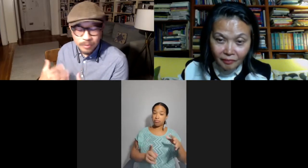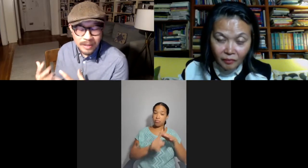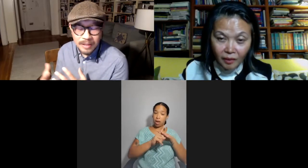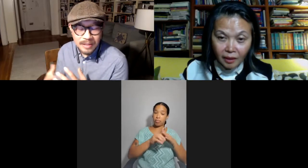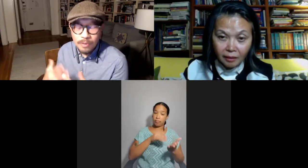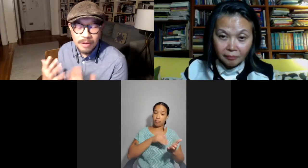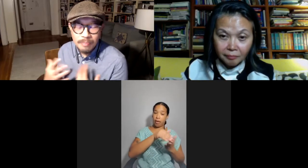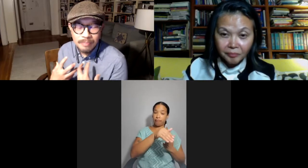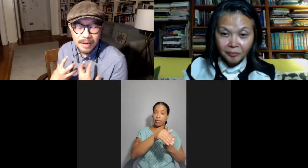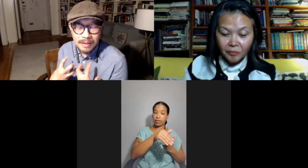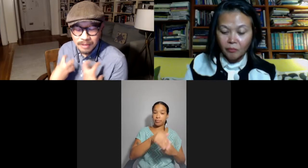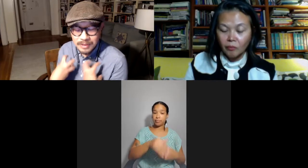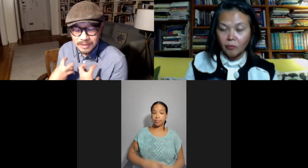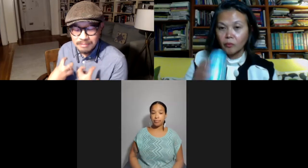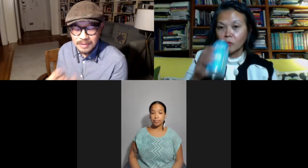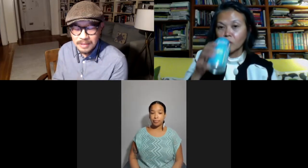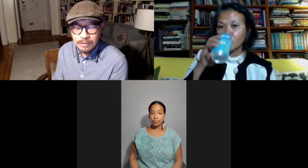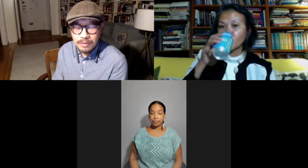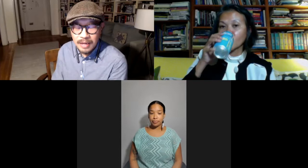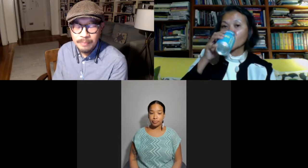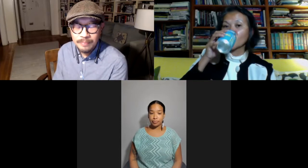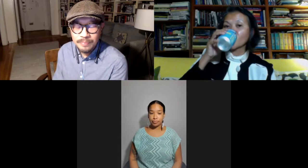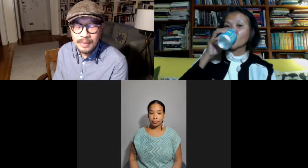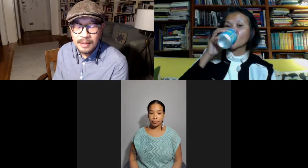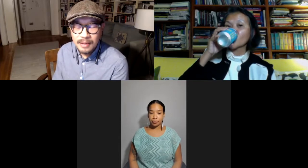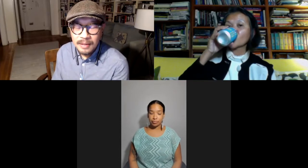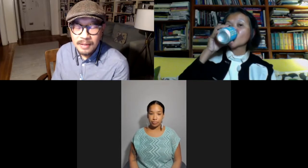wasn't really, they weren't a pop band that was,